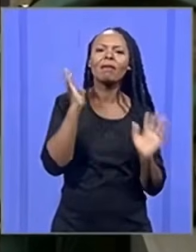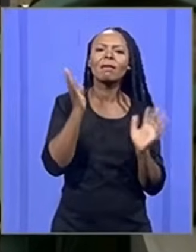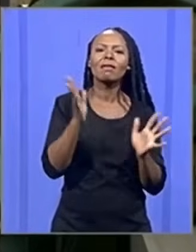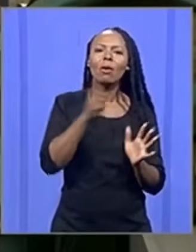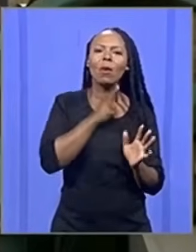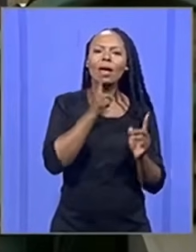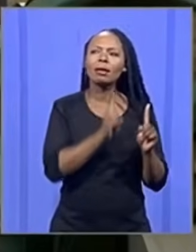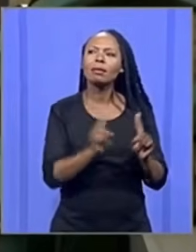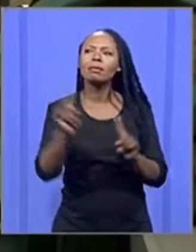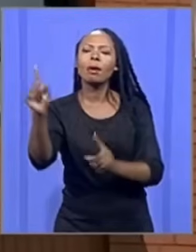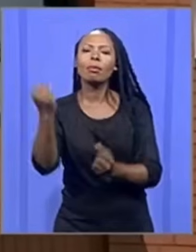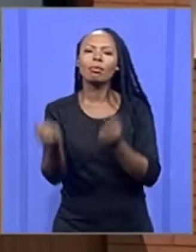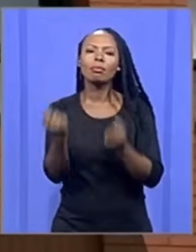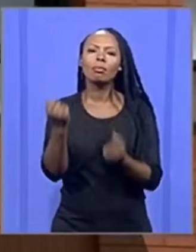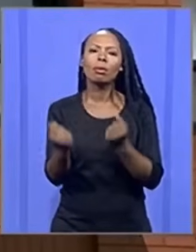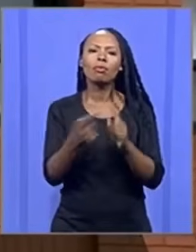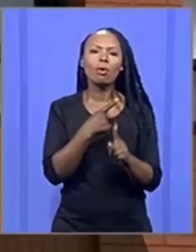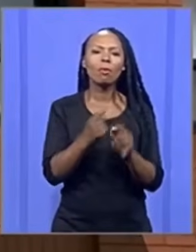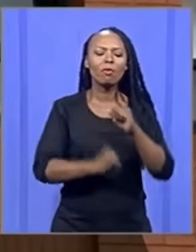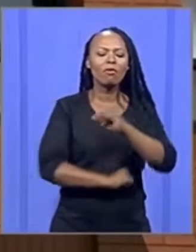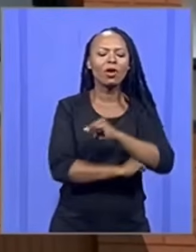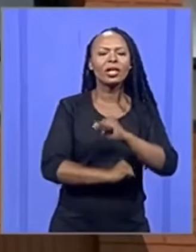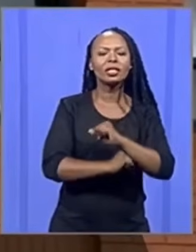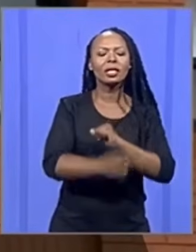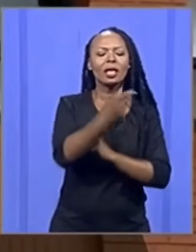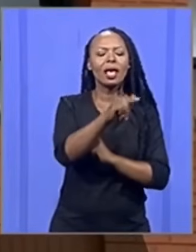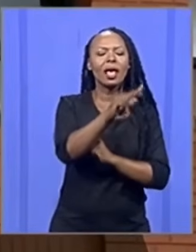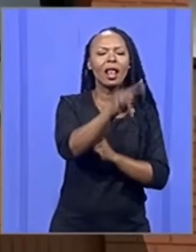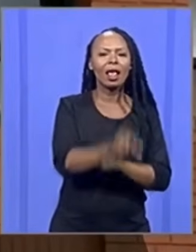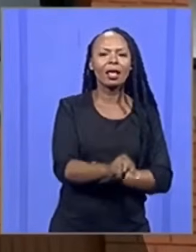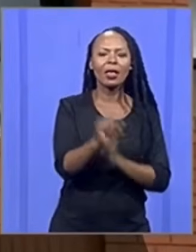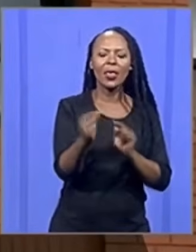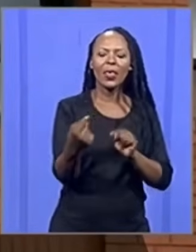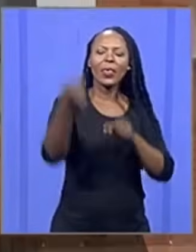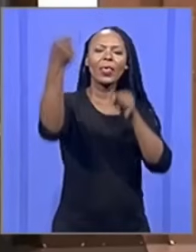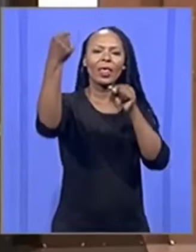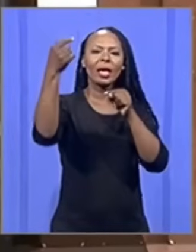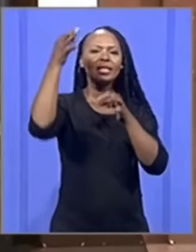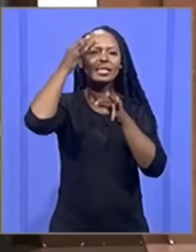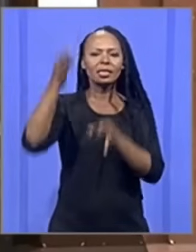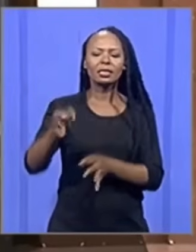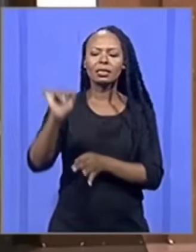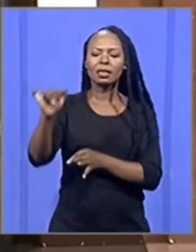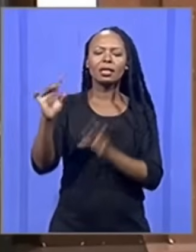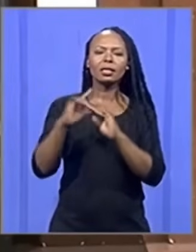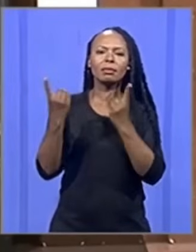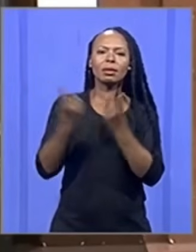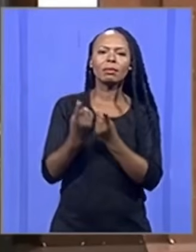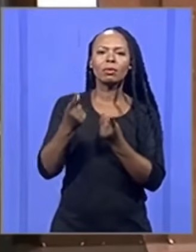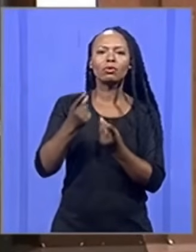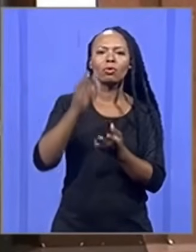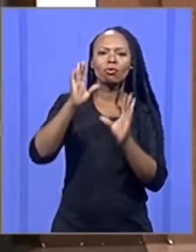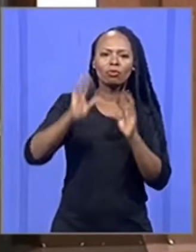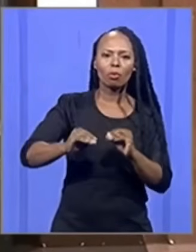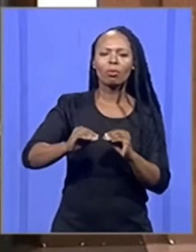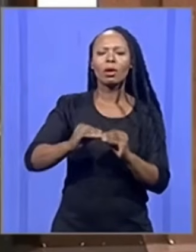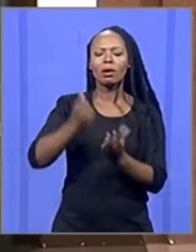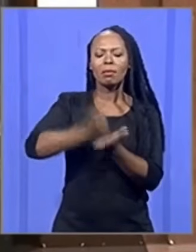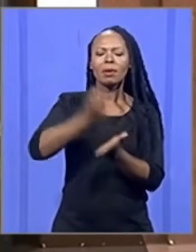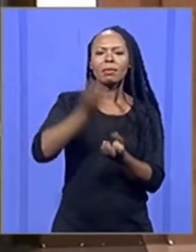kwa kgotlatshekelo ke Helen Suzman Foundation e gwetla tshwetso ya lefapha ya go fedisa makwalotetla baagi ba